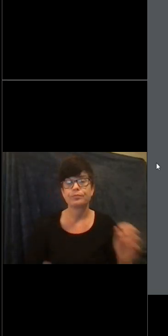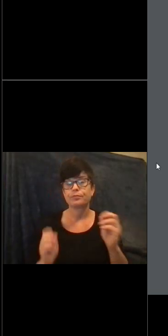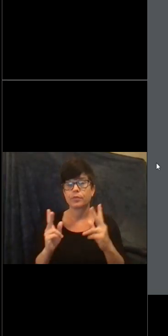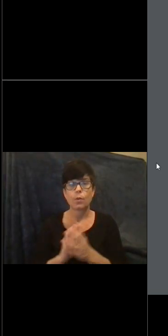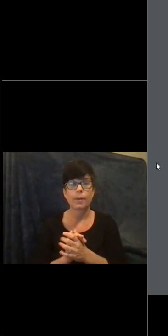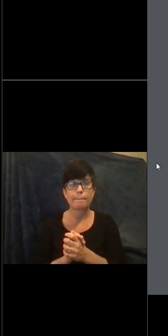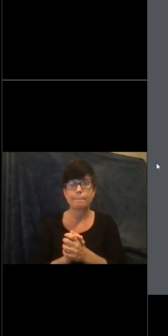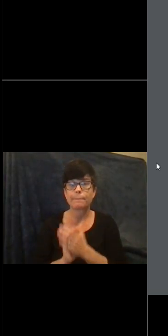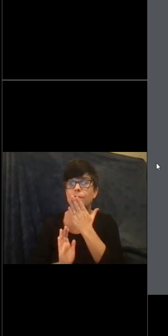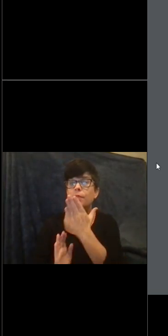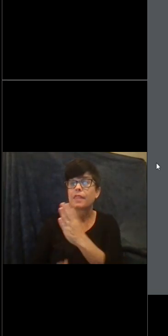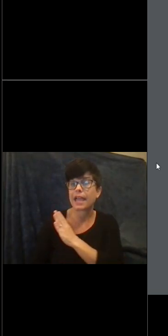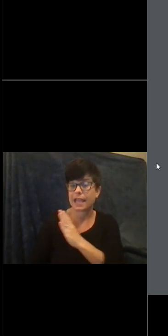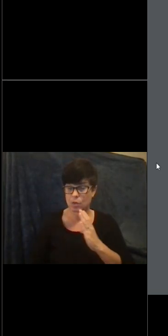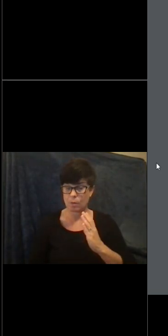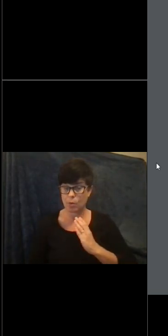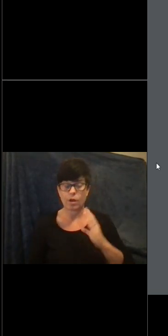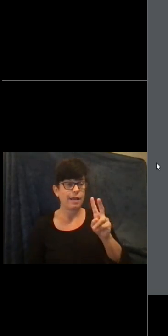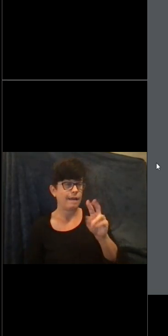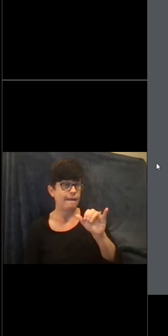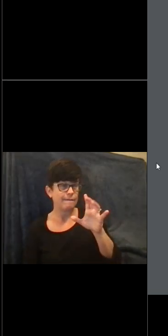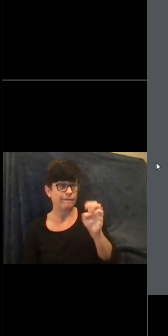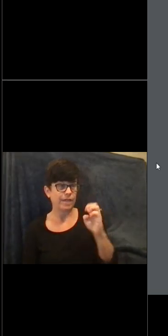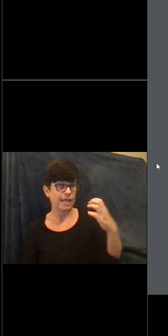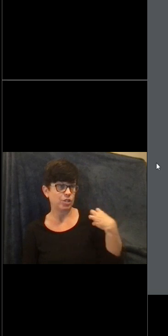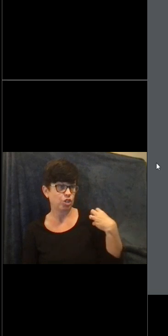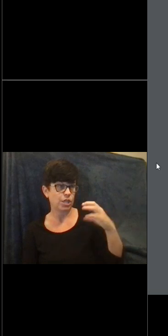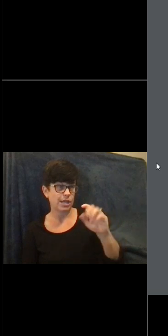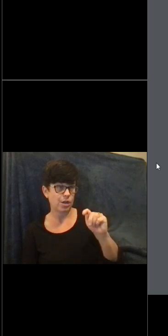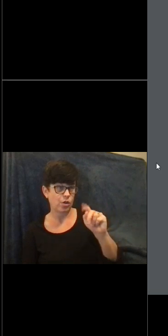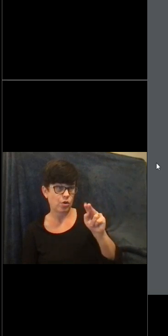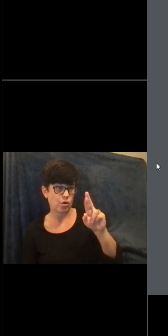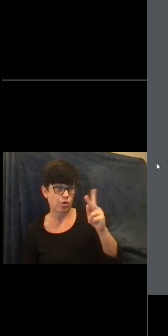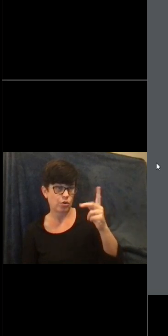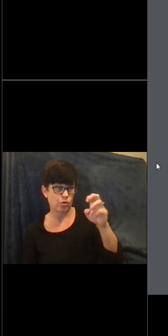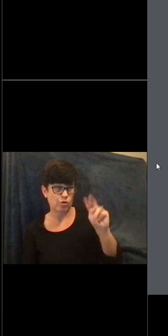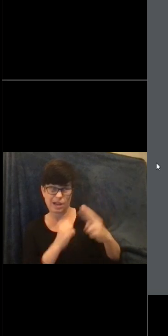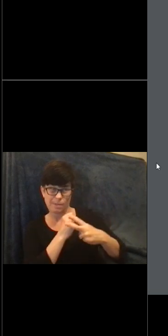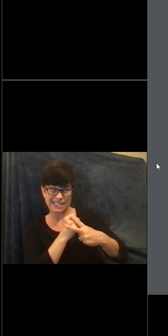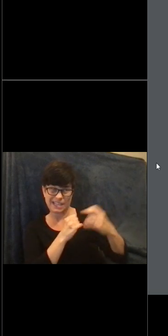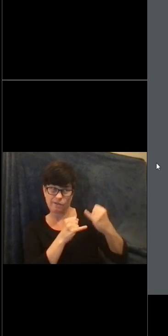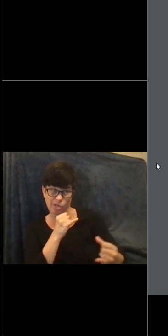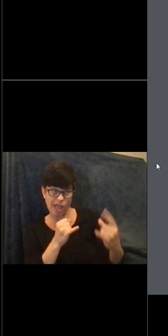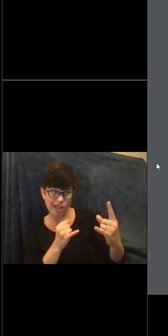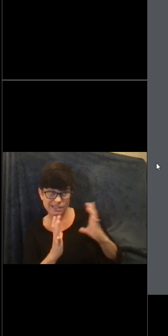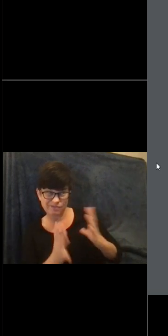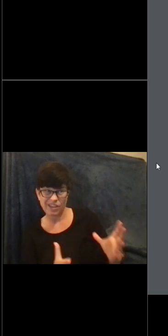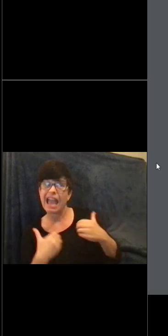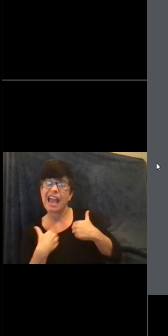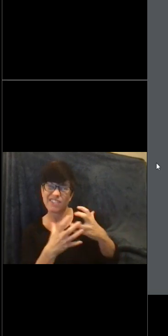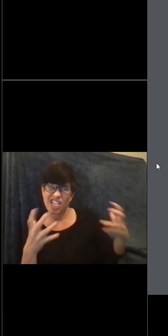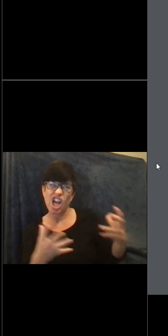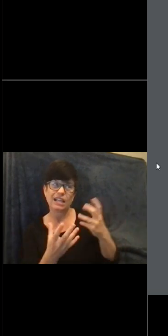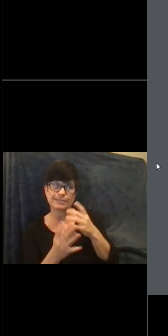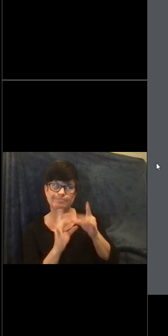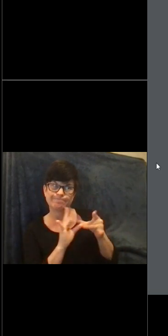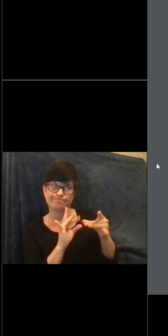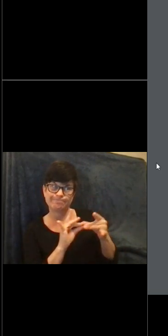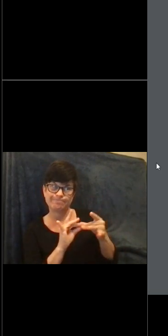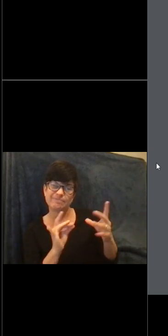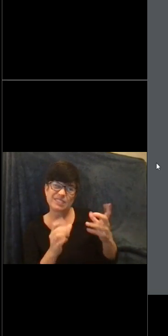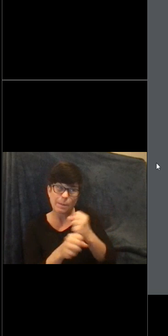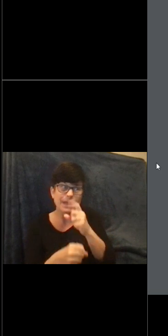I'll move on to it. Thank you, Board Member. Let's go to Vice Chair Tarkin. I'll save my comments for last. That's all right. That's fine. I got a lot to say, so we'll make sure everyone